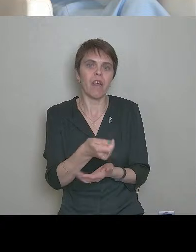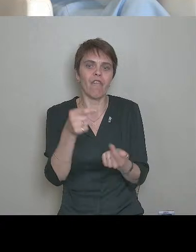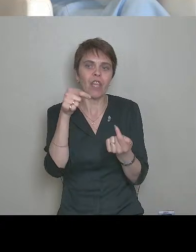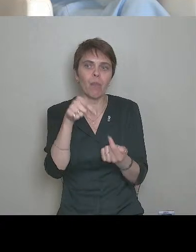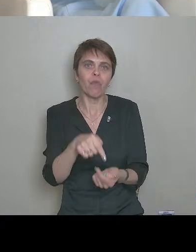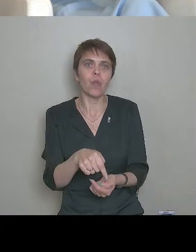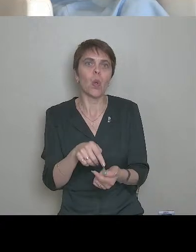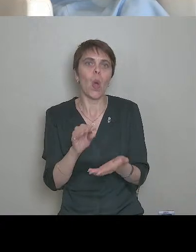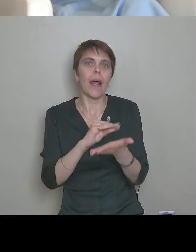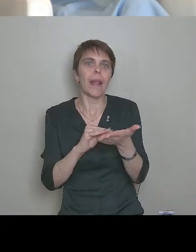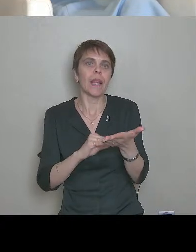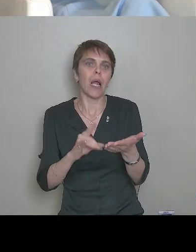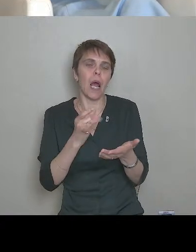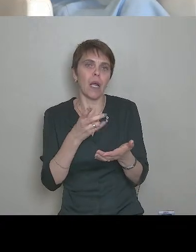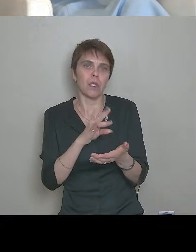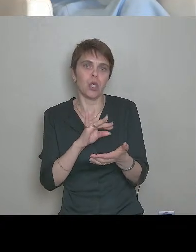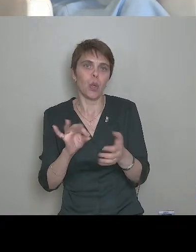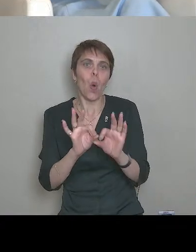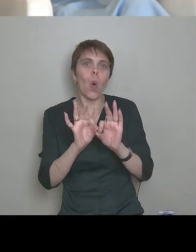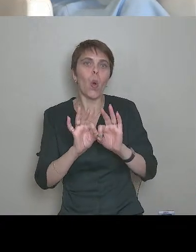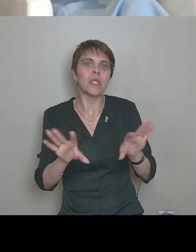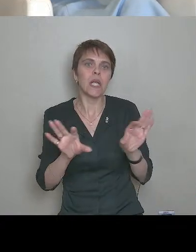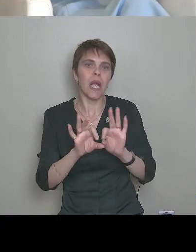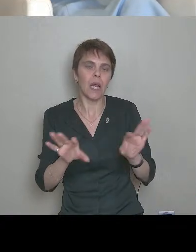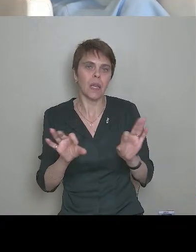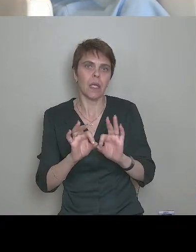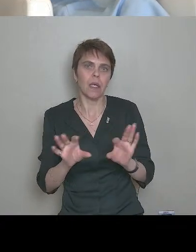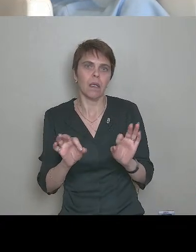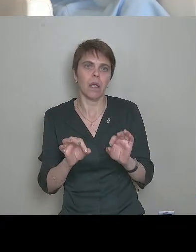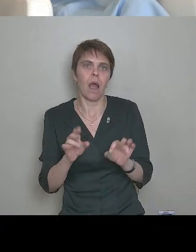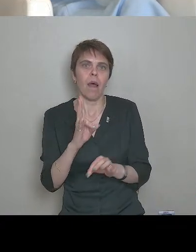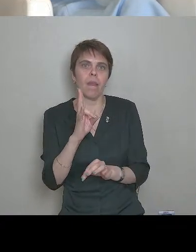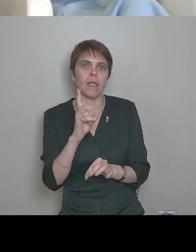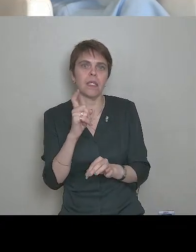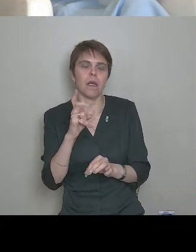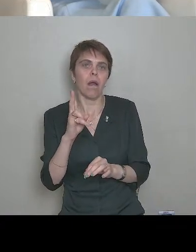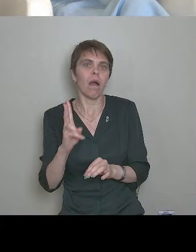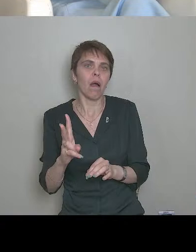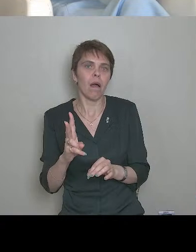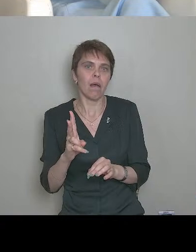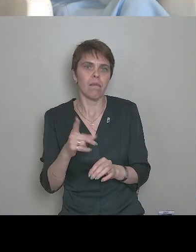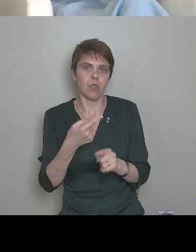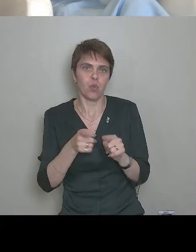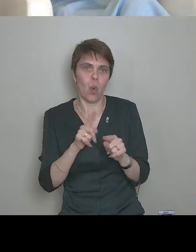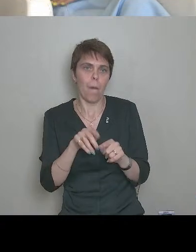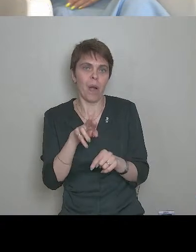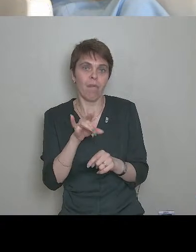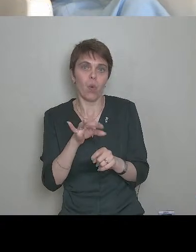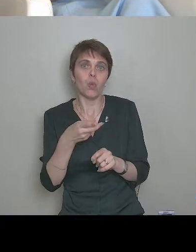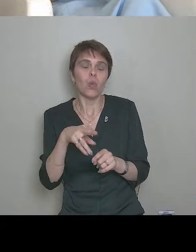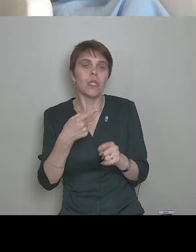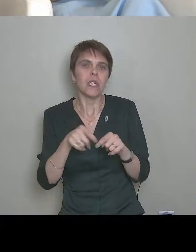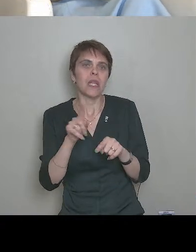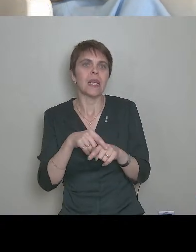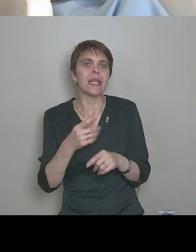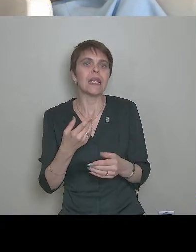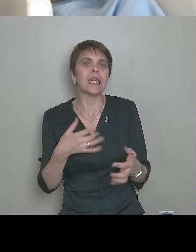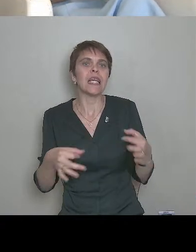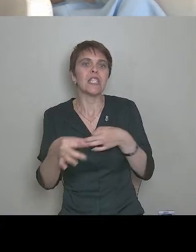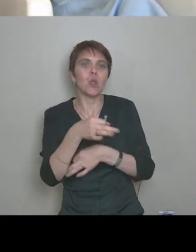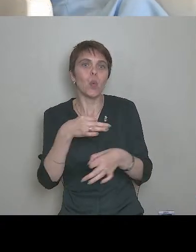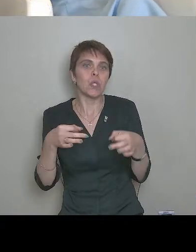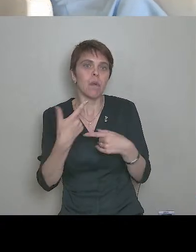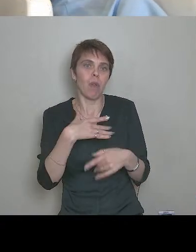then they have to submit the declarations. And there is interpretation of the